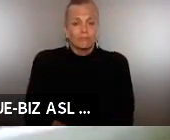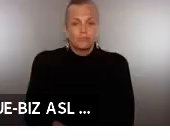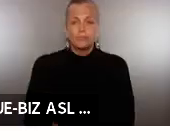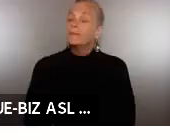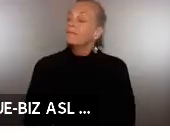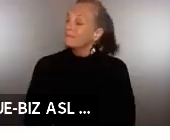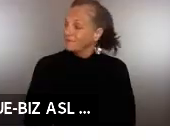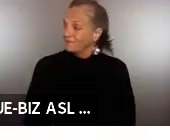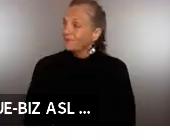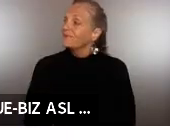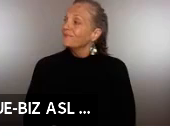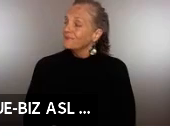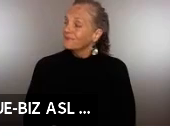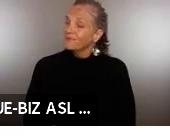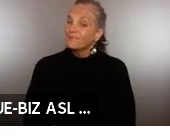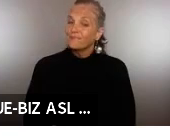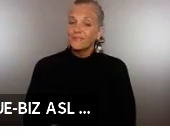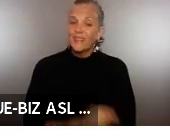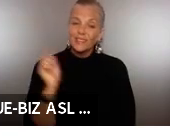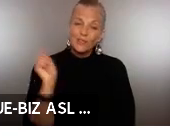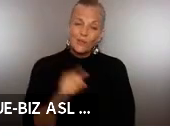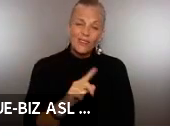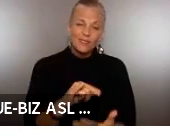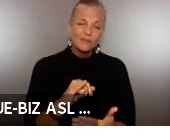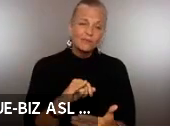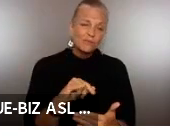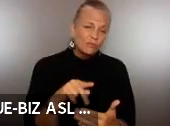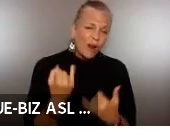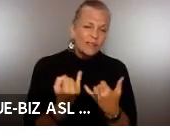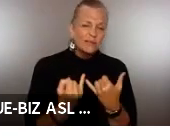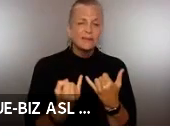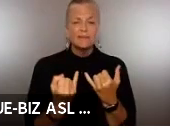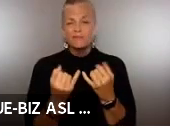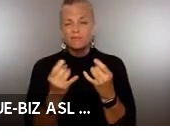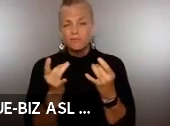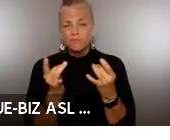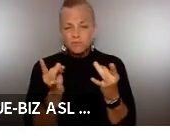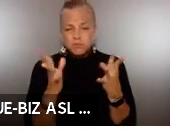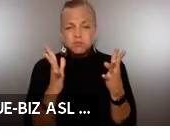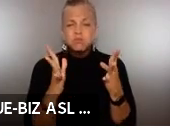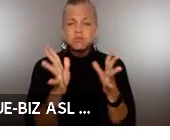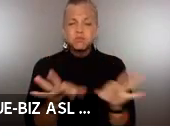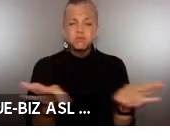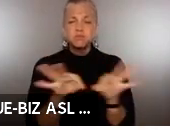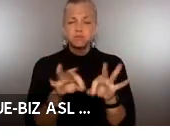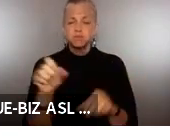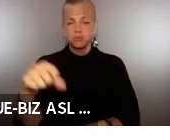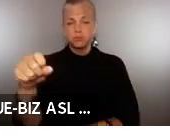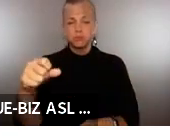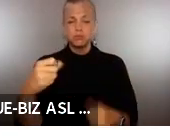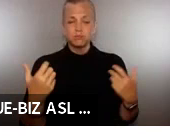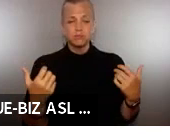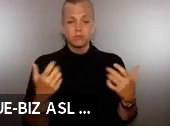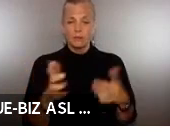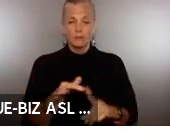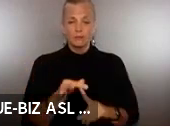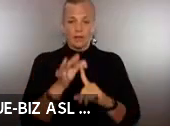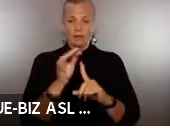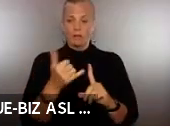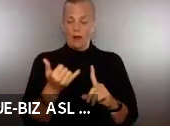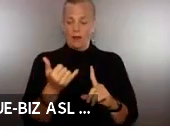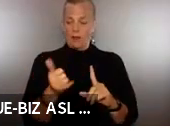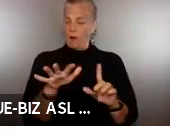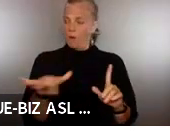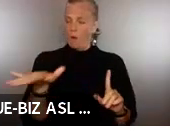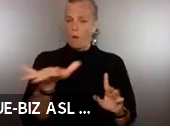I mean, so this project is super important, super important, especially for right now. And I think, you know, just,